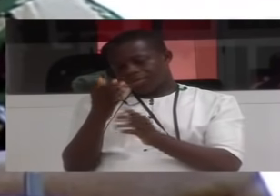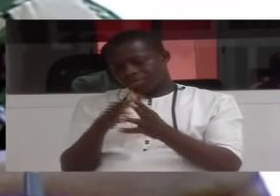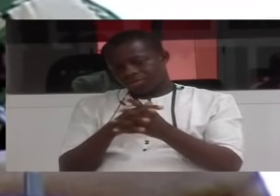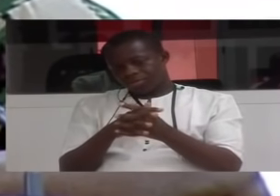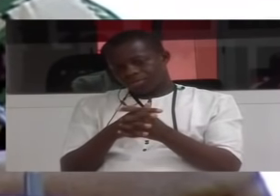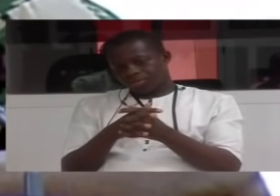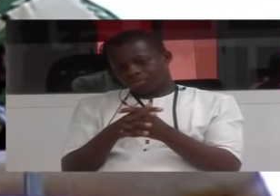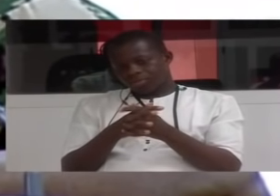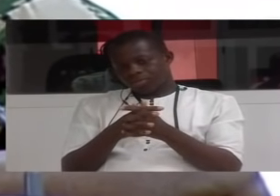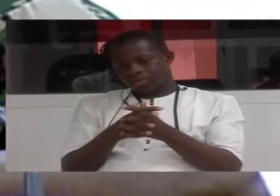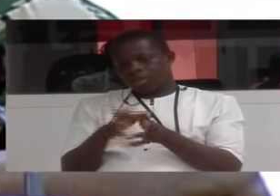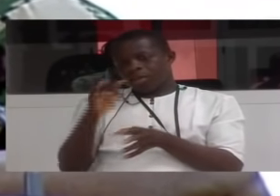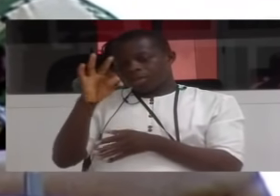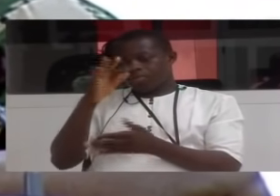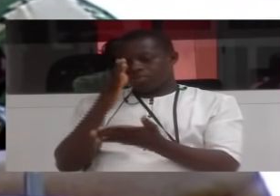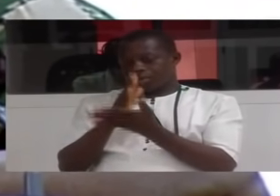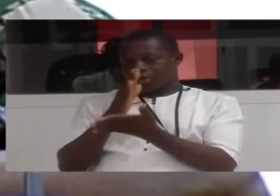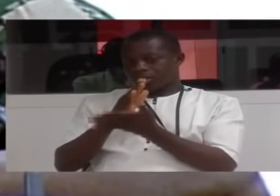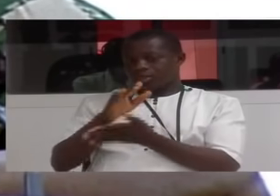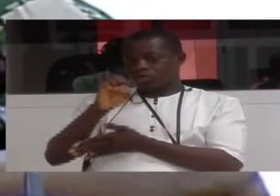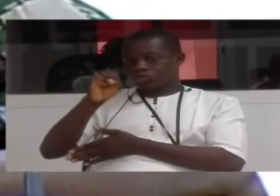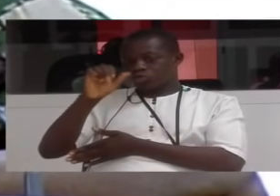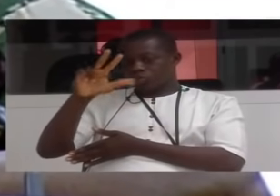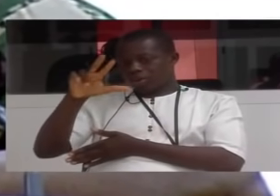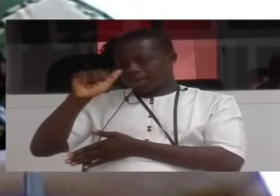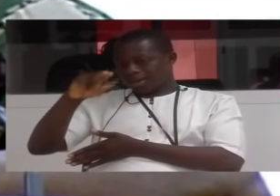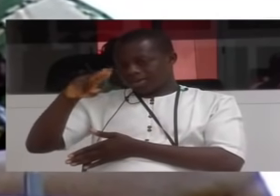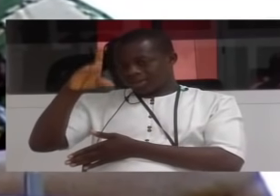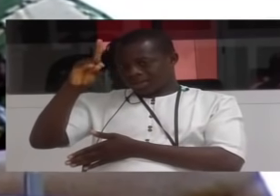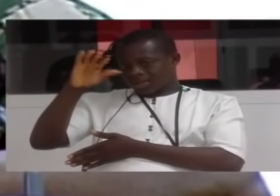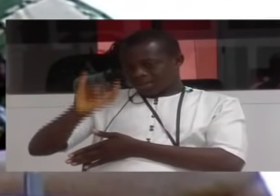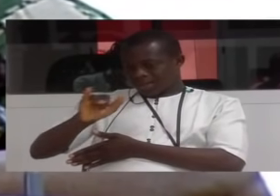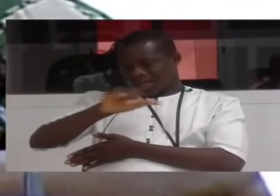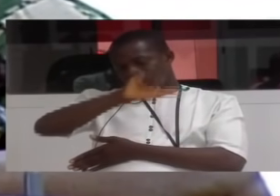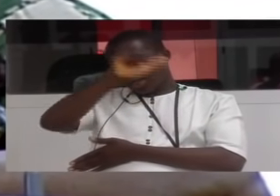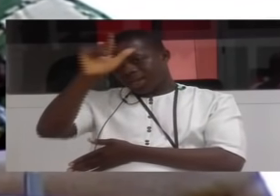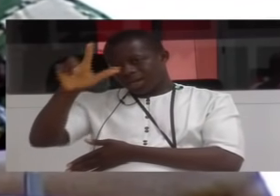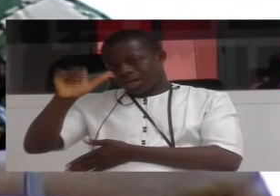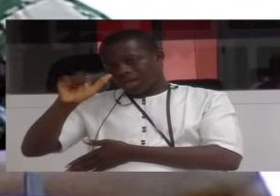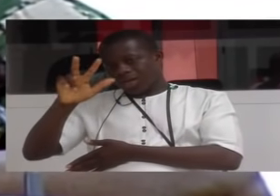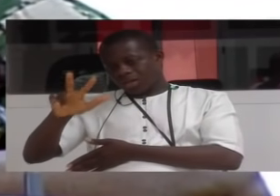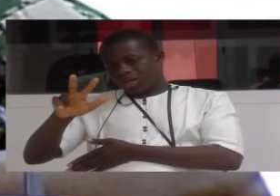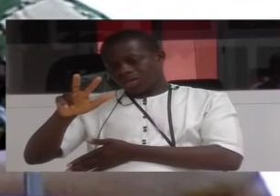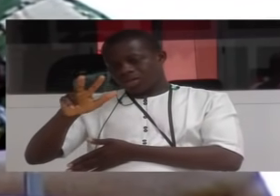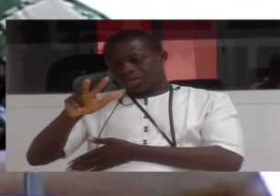su fekkene ki Suwandi ak Law bi ñu ci bokkon, if